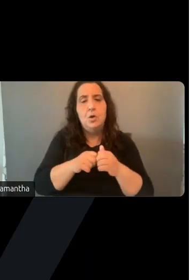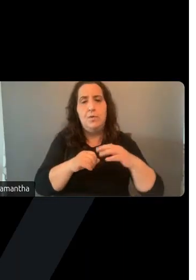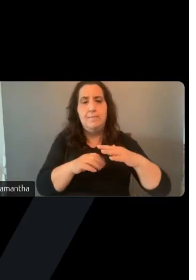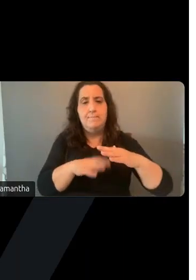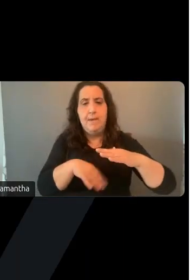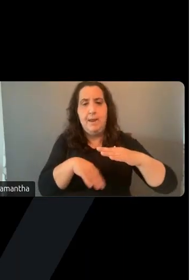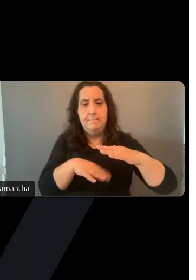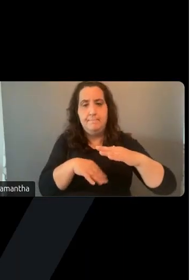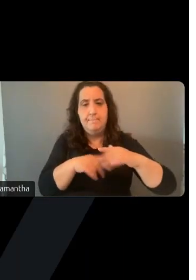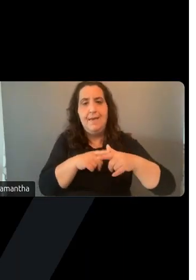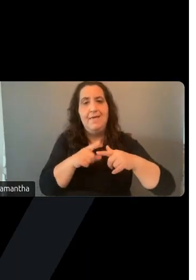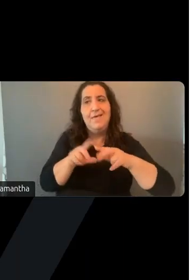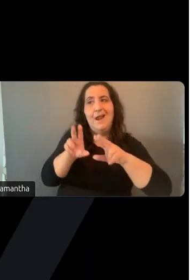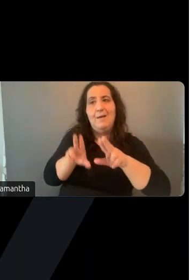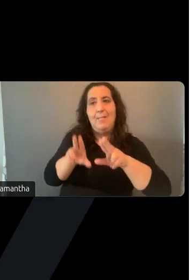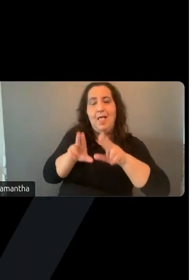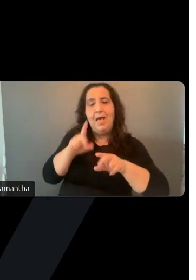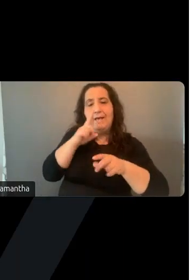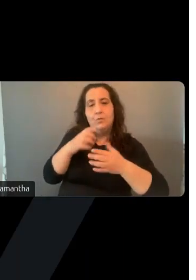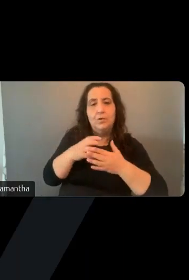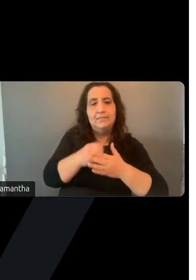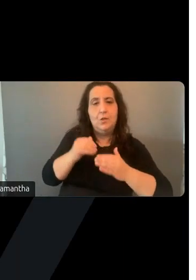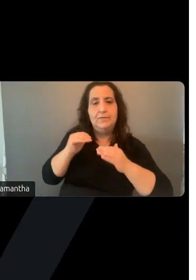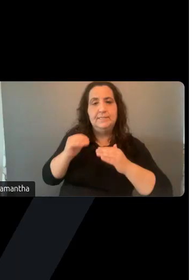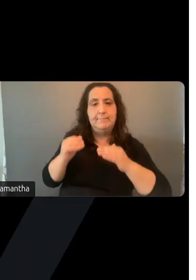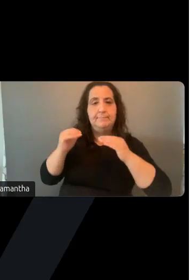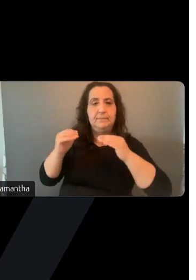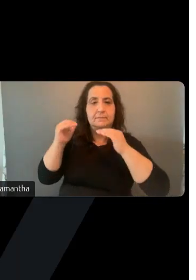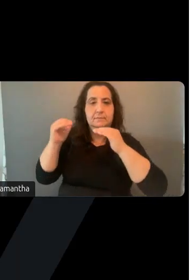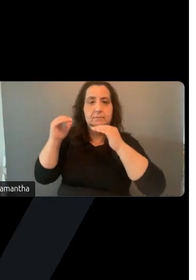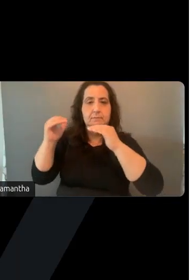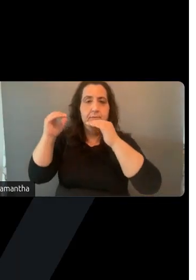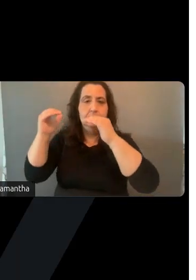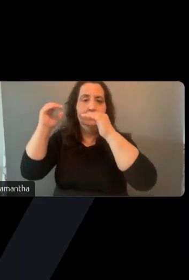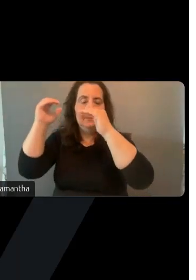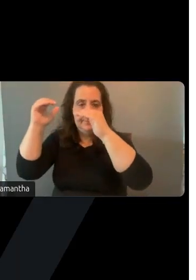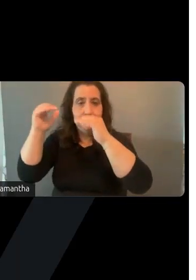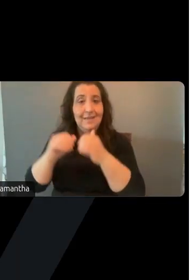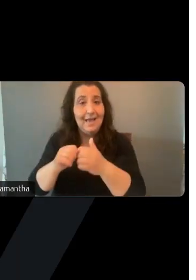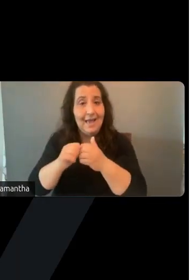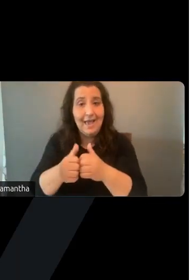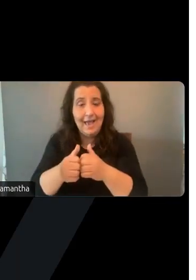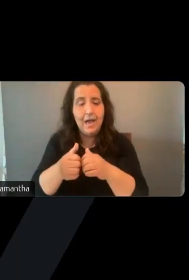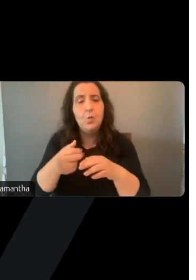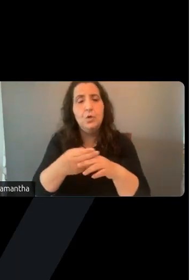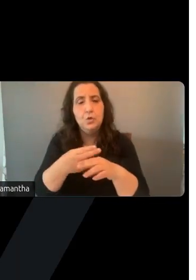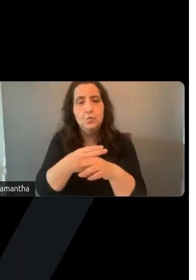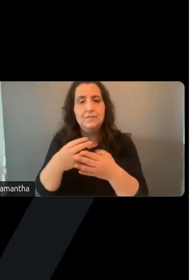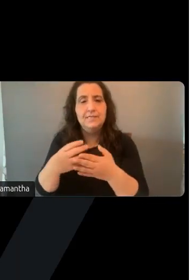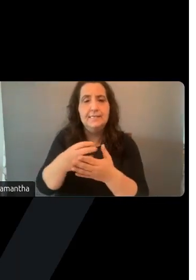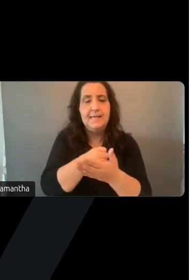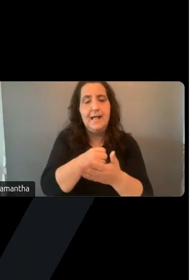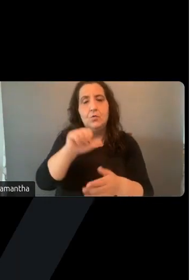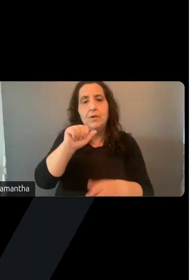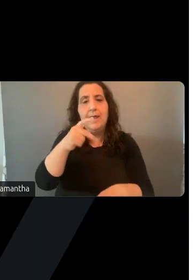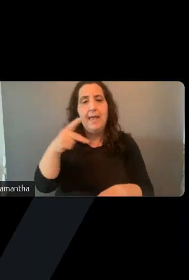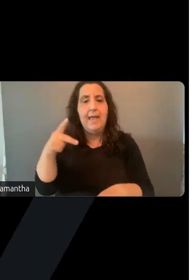then apply for salary steps and salary differentials using the salary application system.